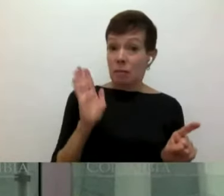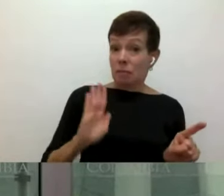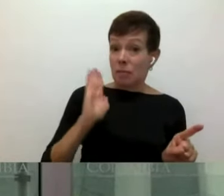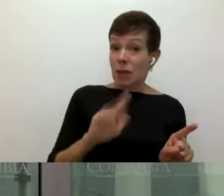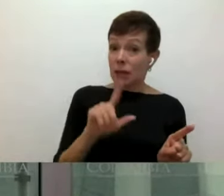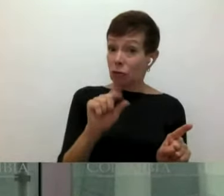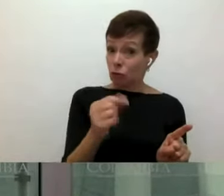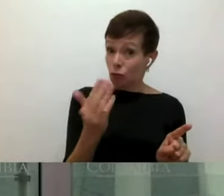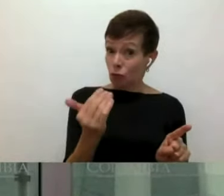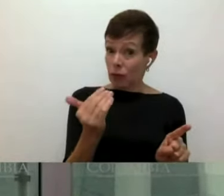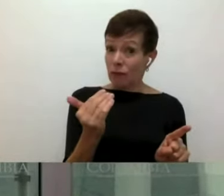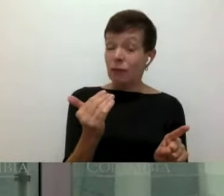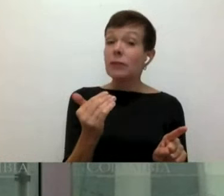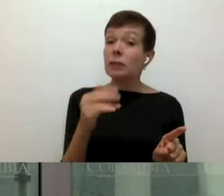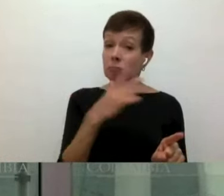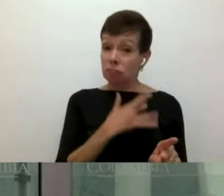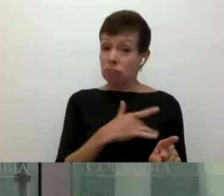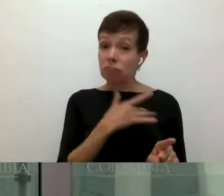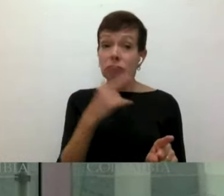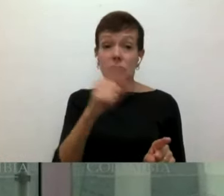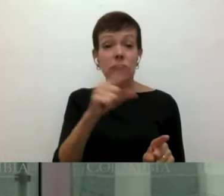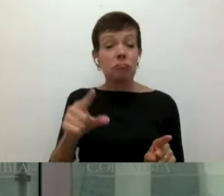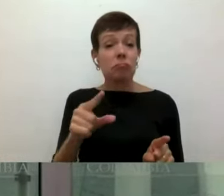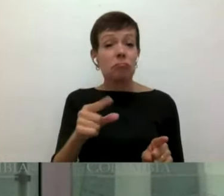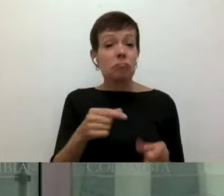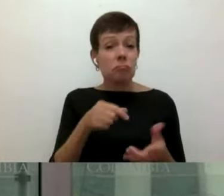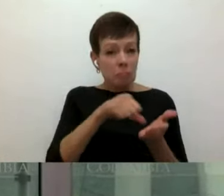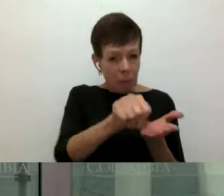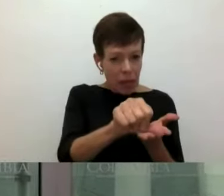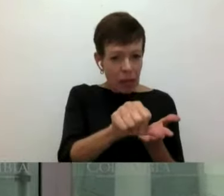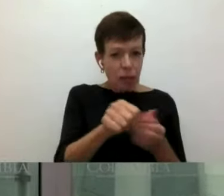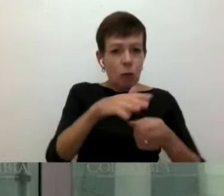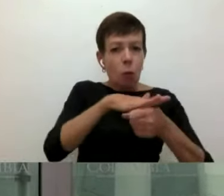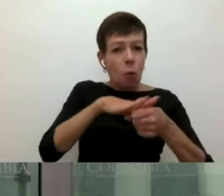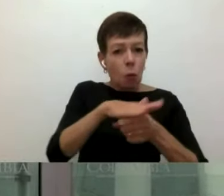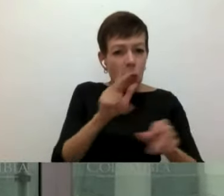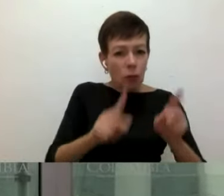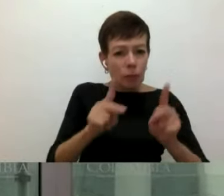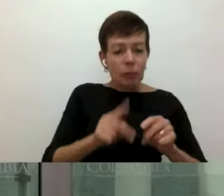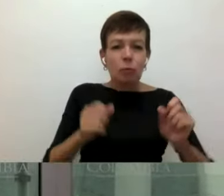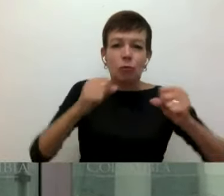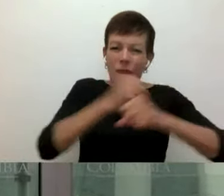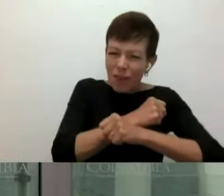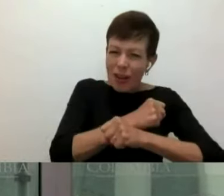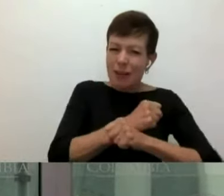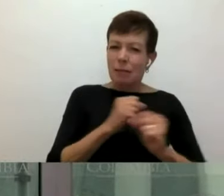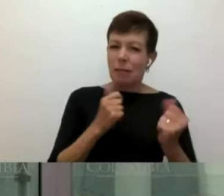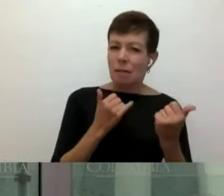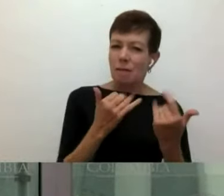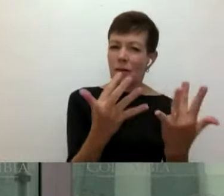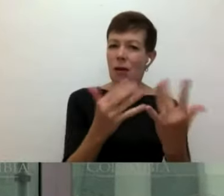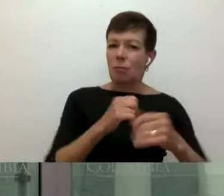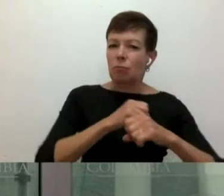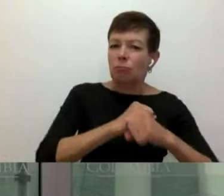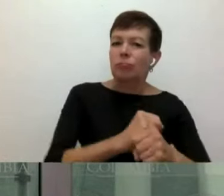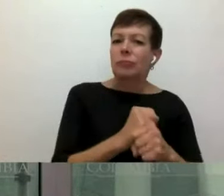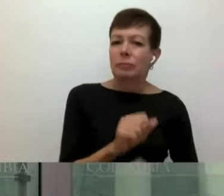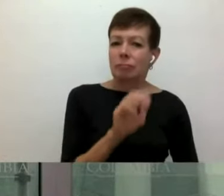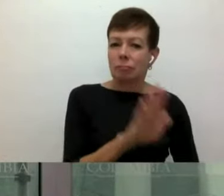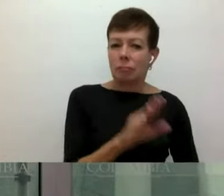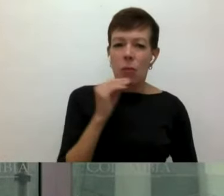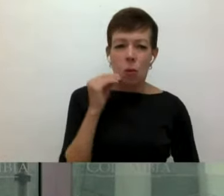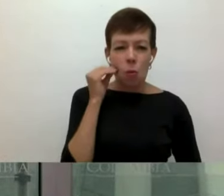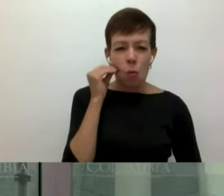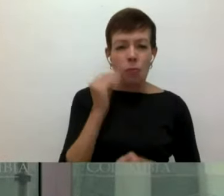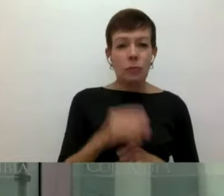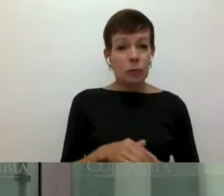firefighters? Back in 2016 in Rock Creek, the province compensated a group of residents who fought fires to protect their